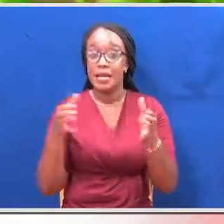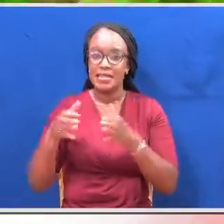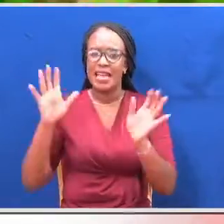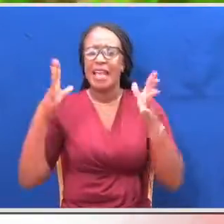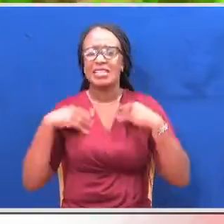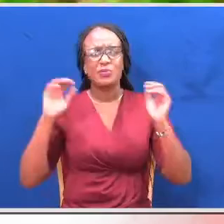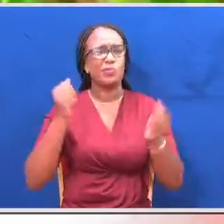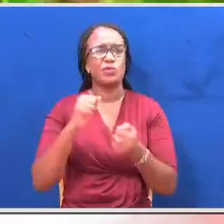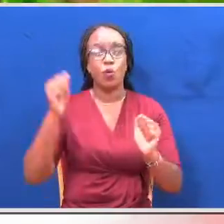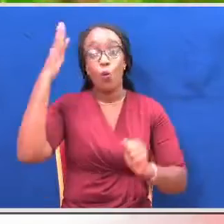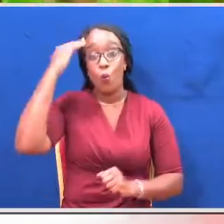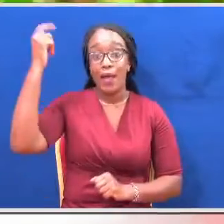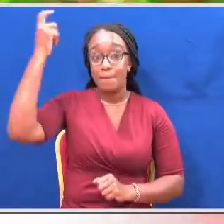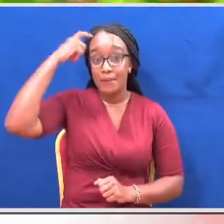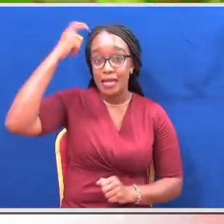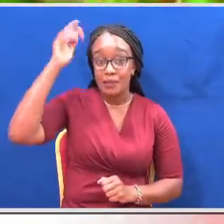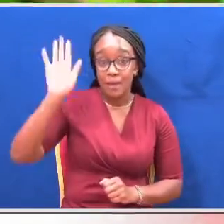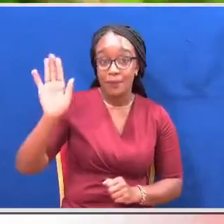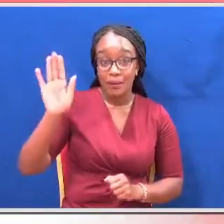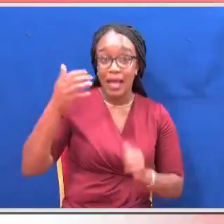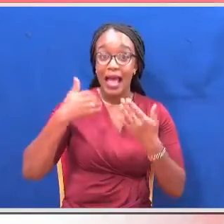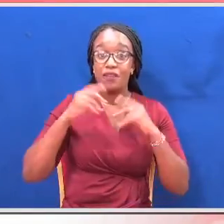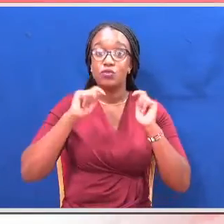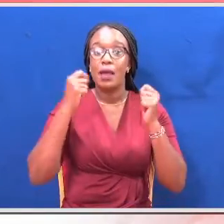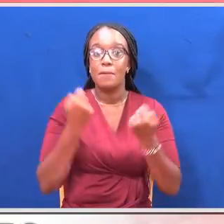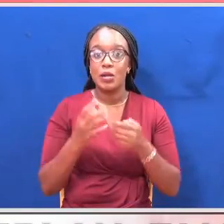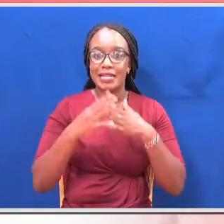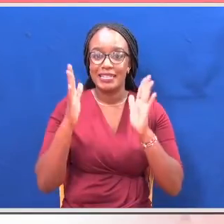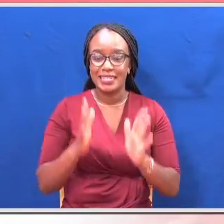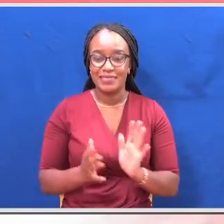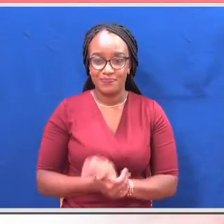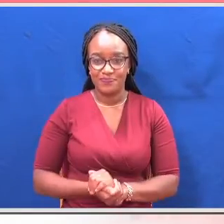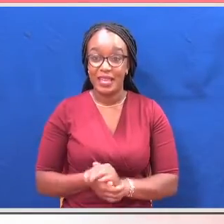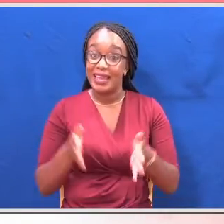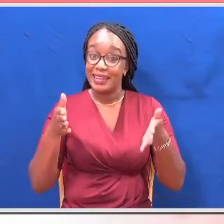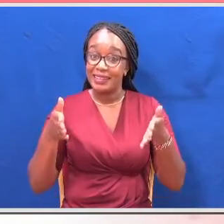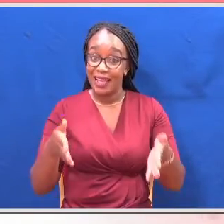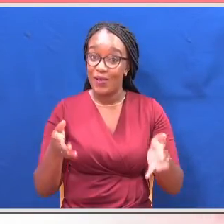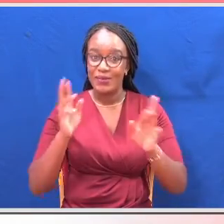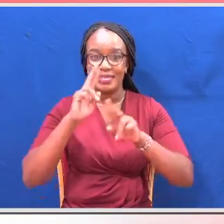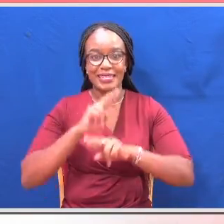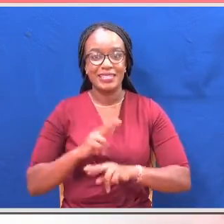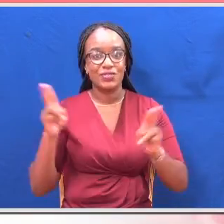their mind they are tribal leaders. It's time to take another short commercial break, but we'll be back.